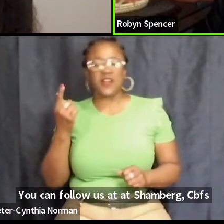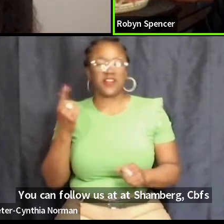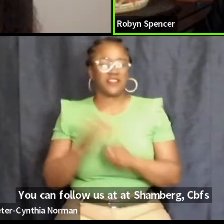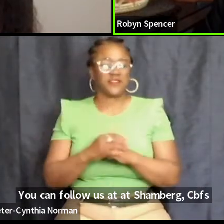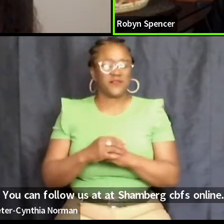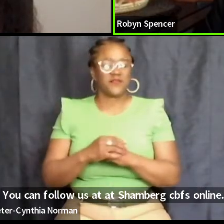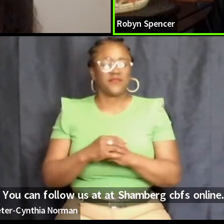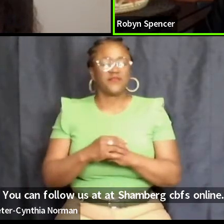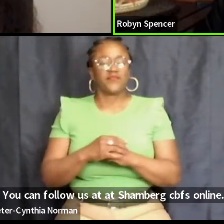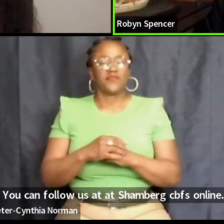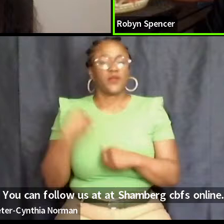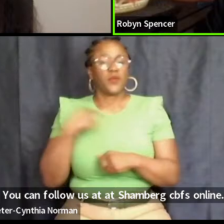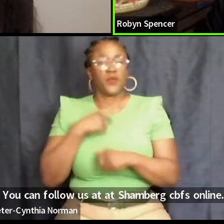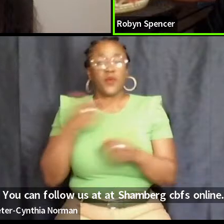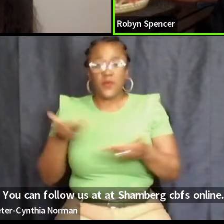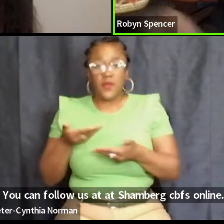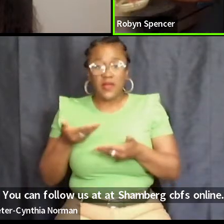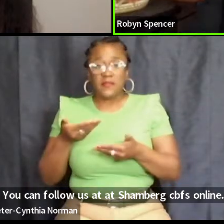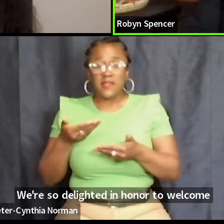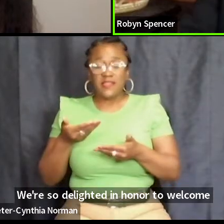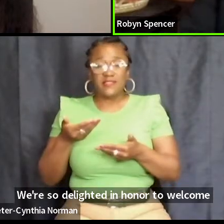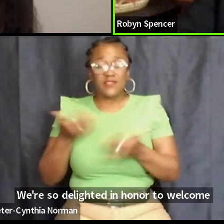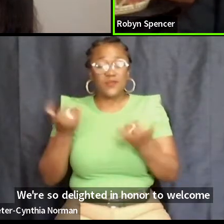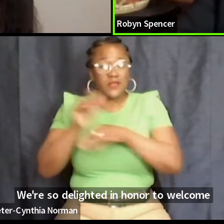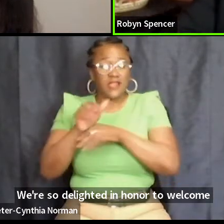to welcome tonight's panelists.